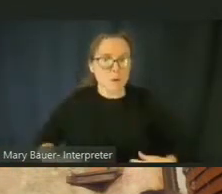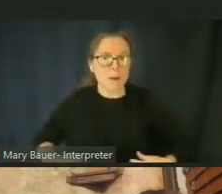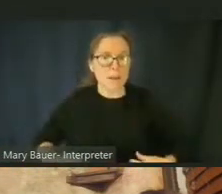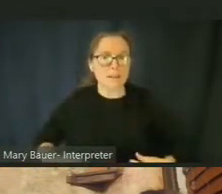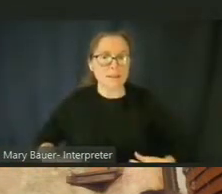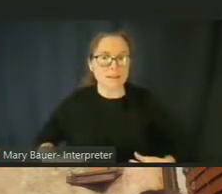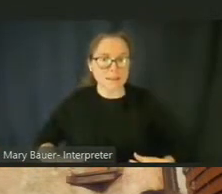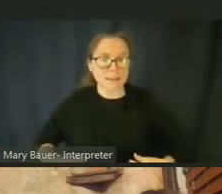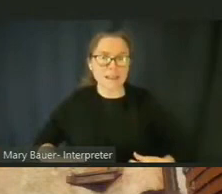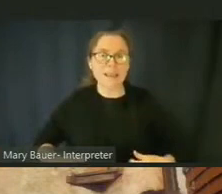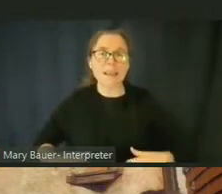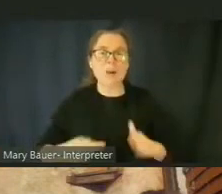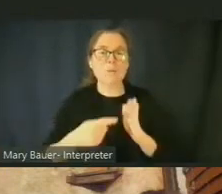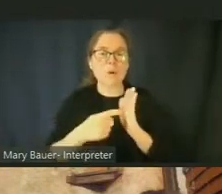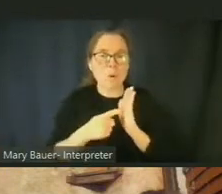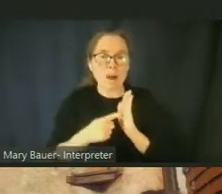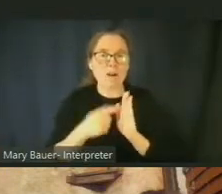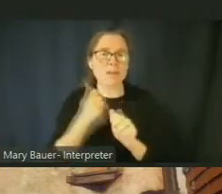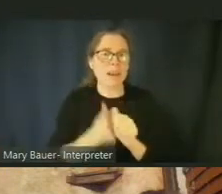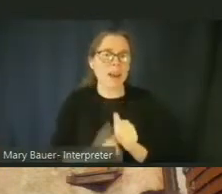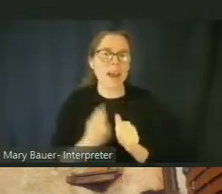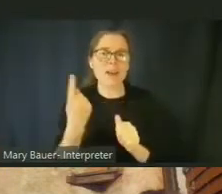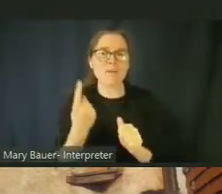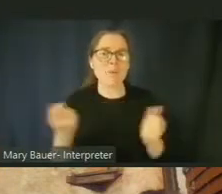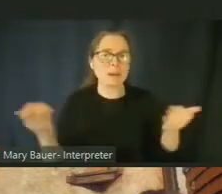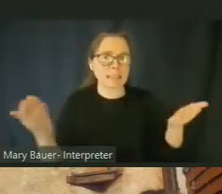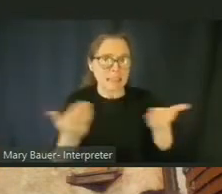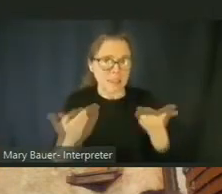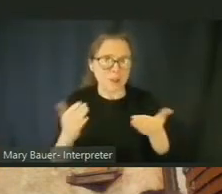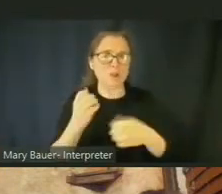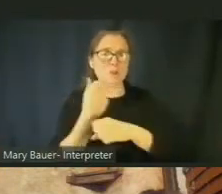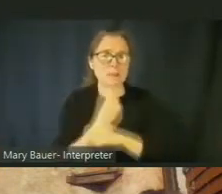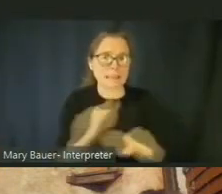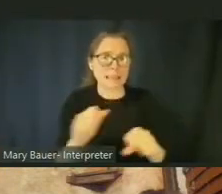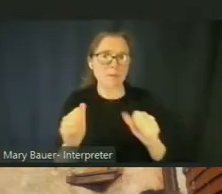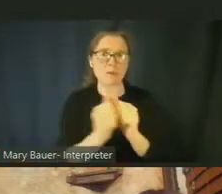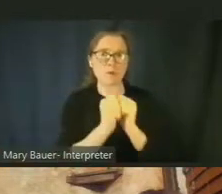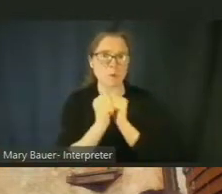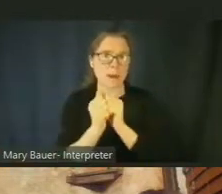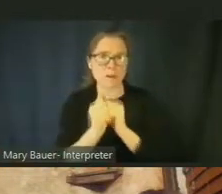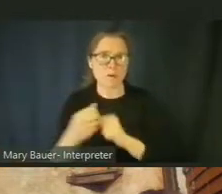take everyone in our community to be safe and beat this pandemic. So